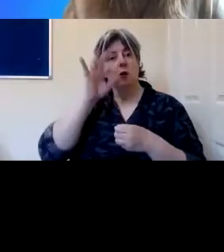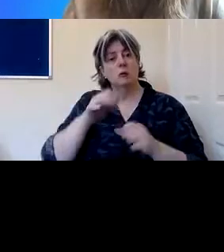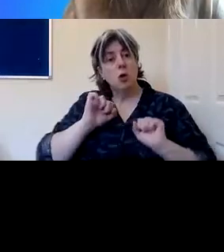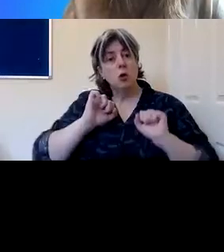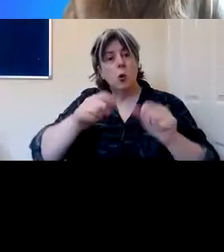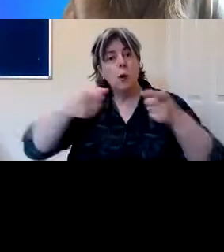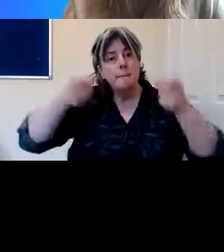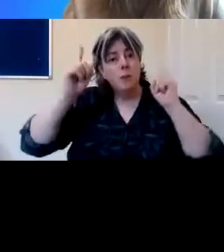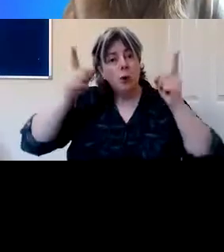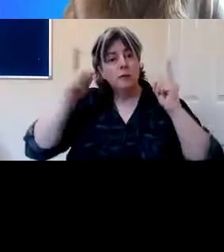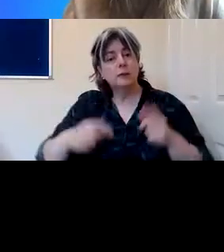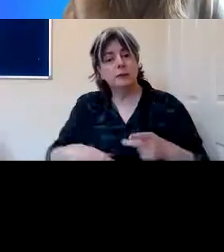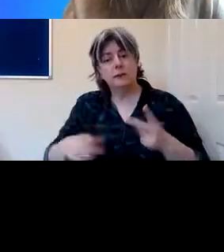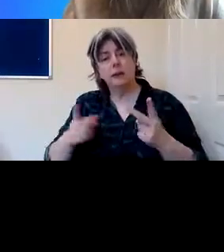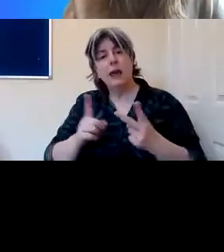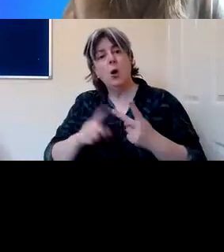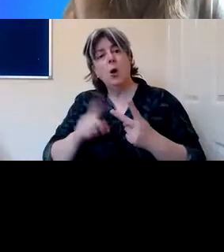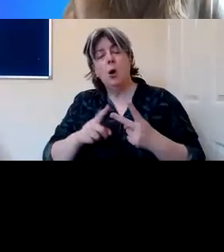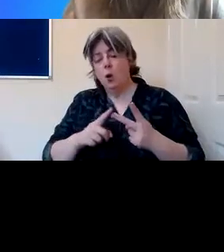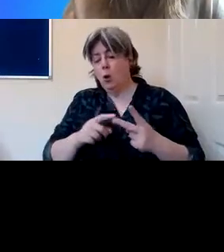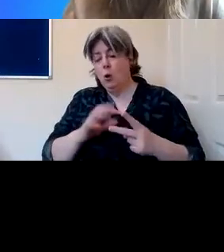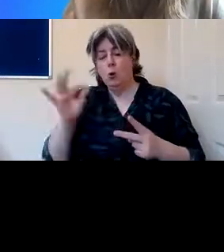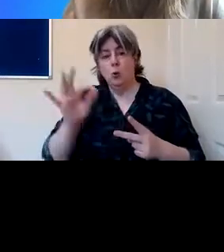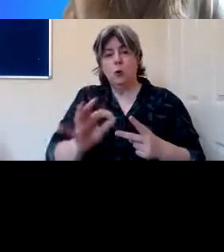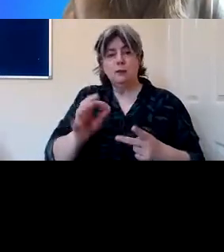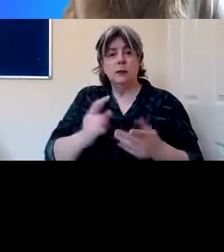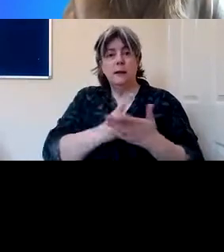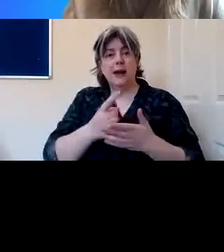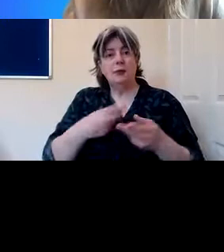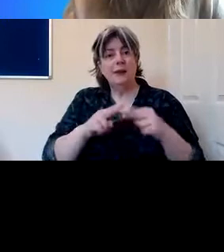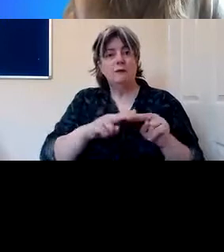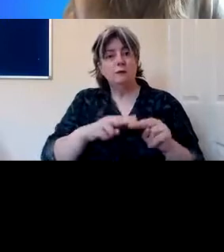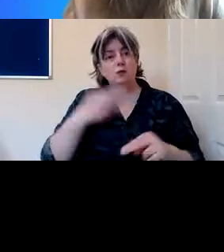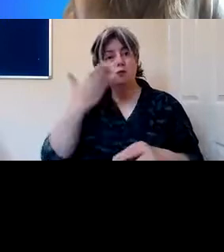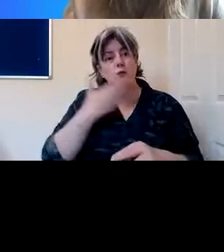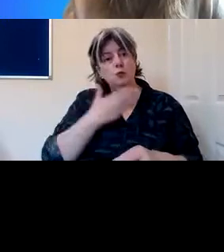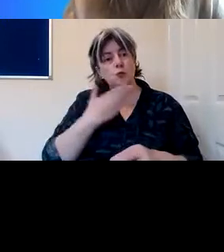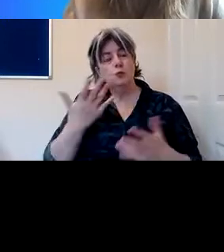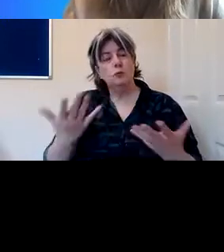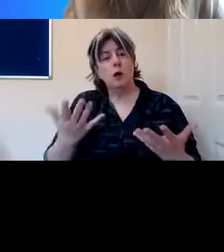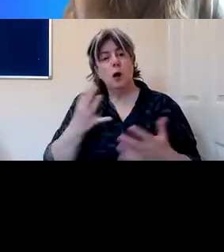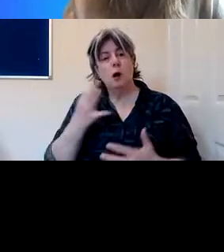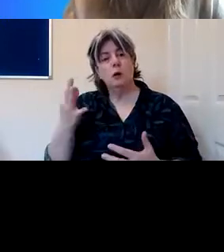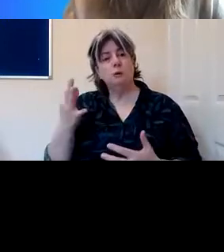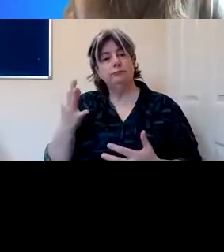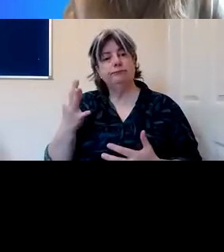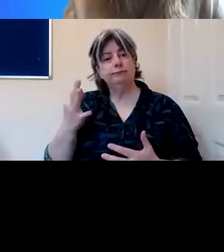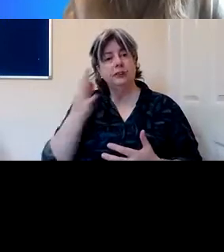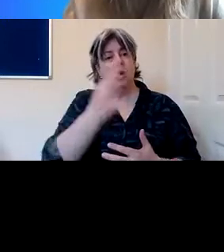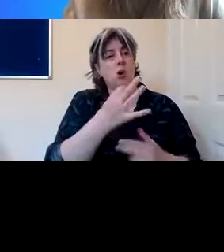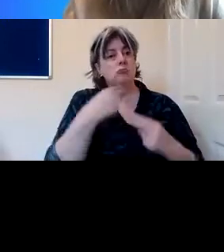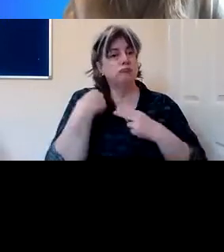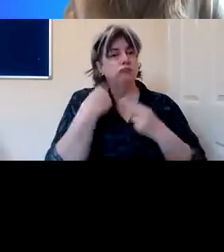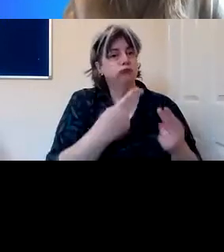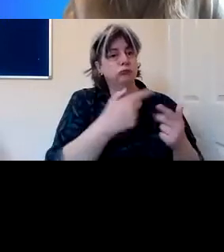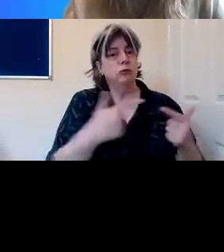That's essential. So come back to the question about whether schools are being asked to do too much. And the question said something about schools